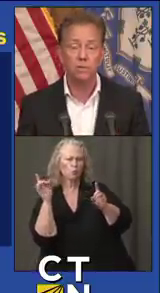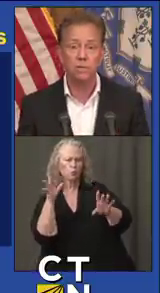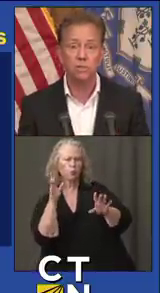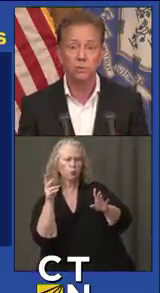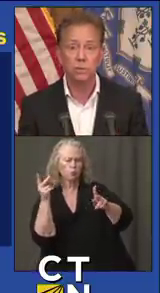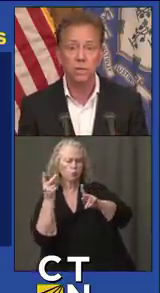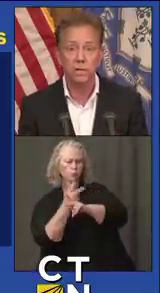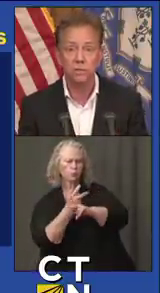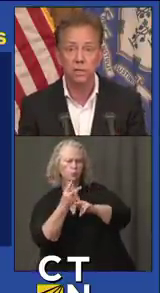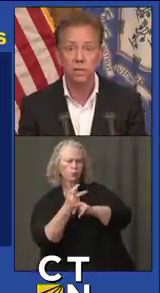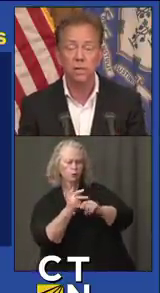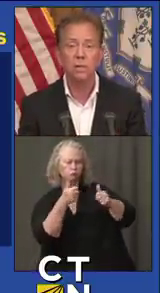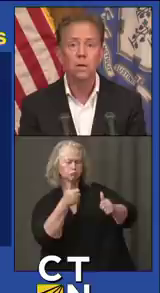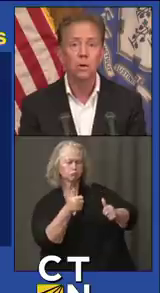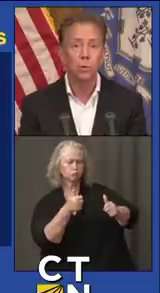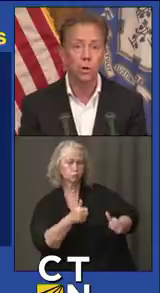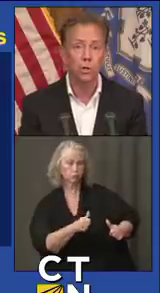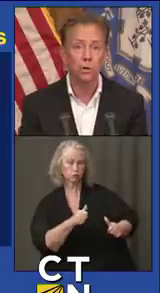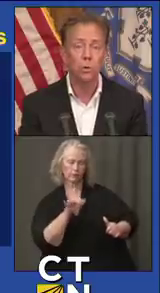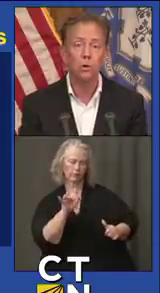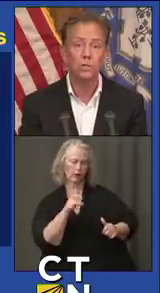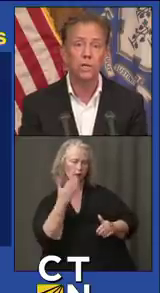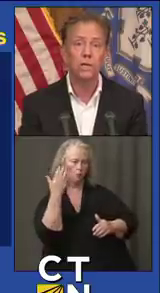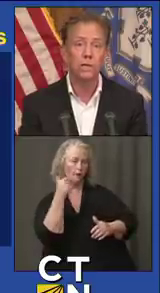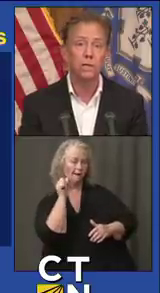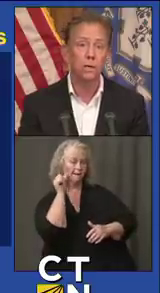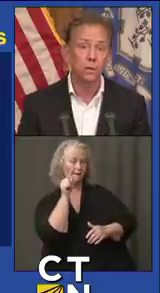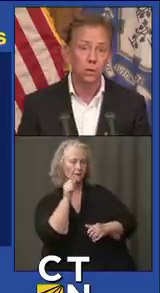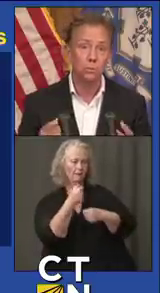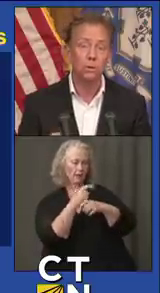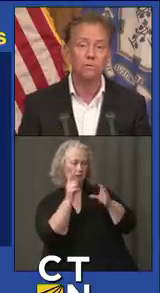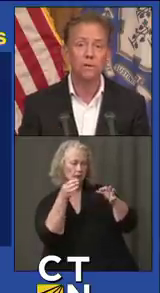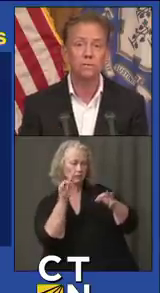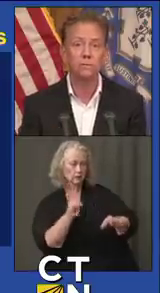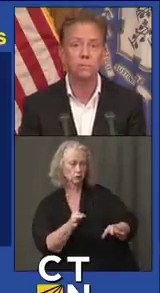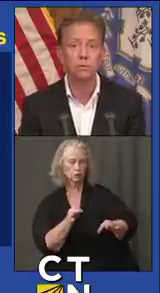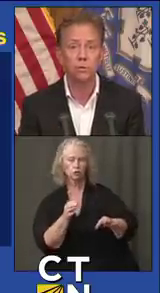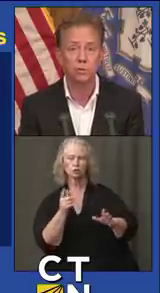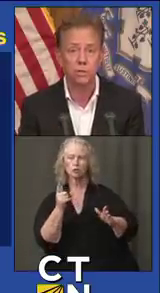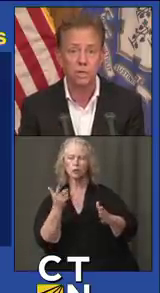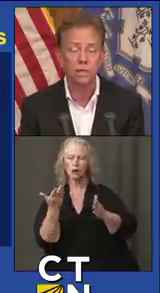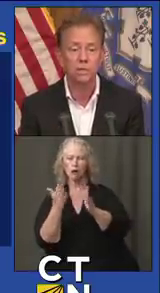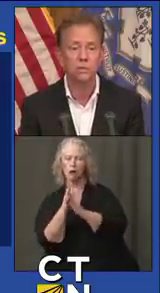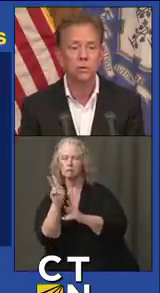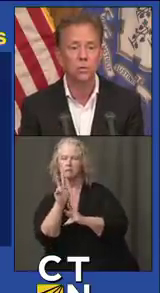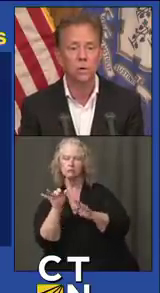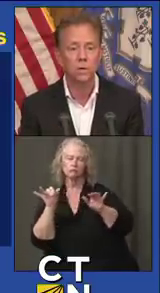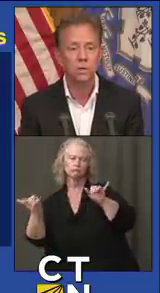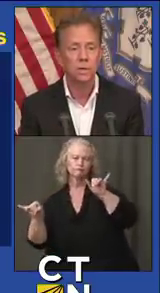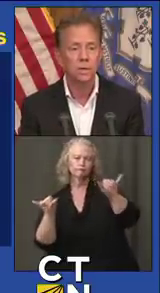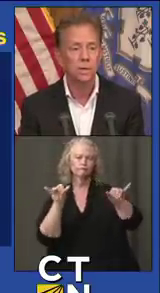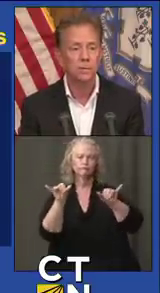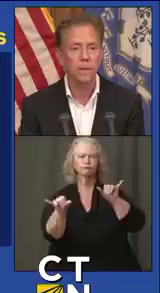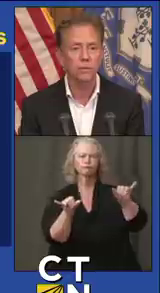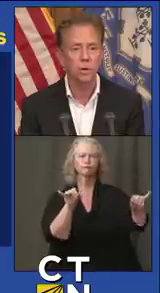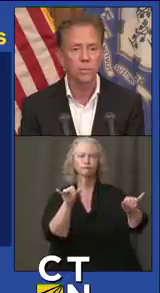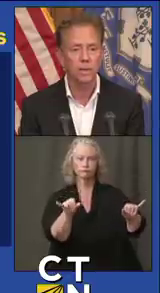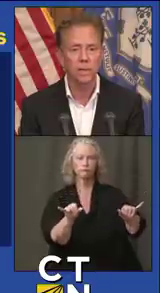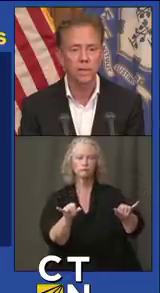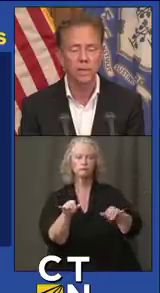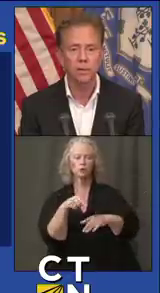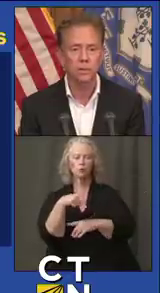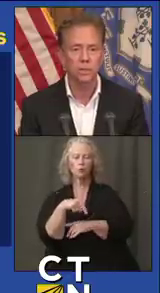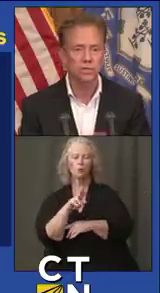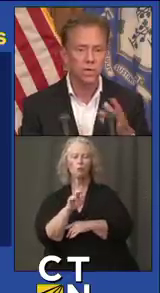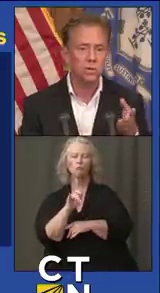made the decisions we did yesterday regarding the quarantine, along with our friends from New Jersey and New York. We may talk about